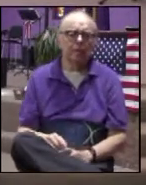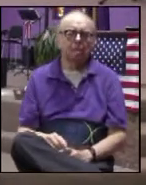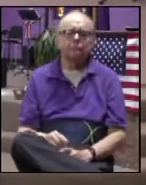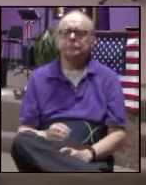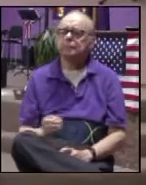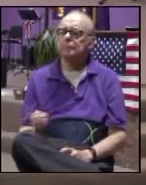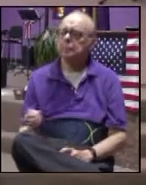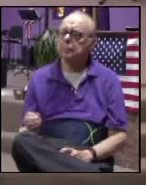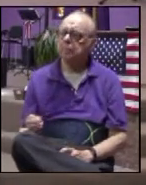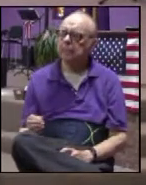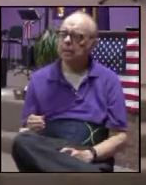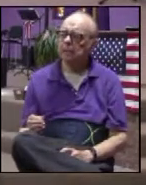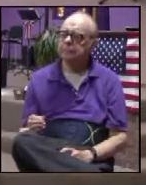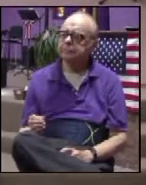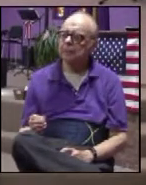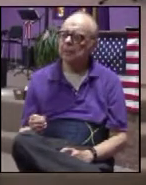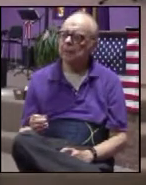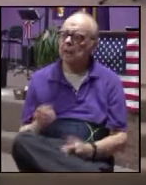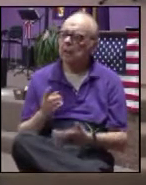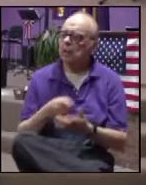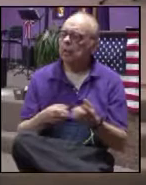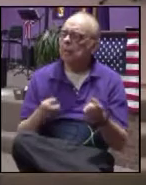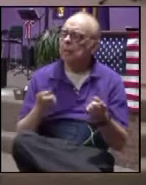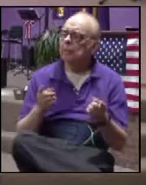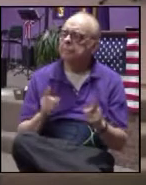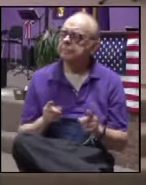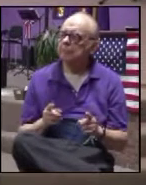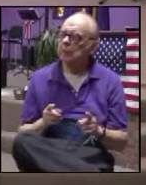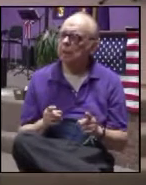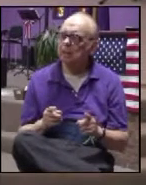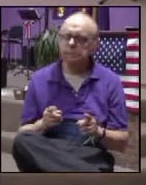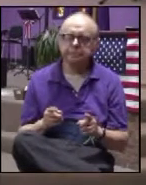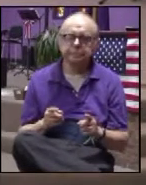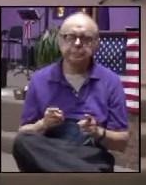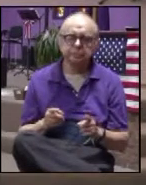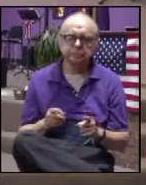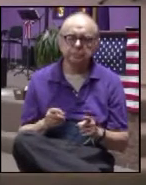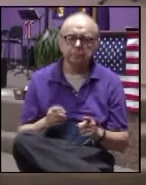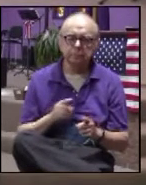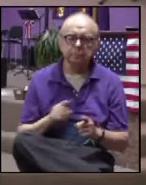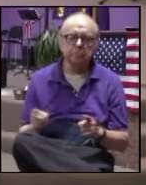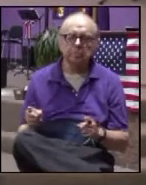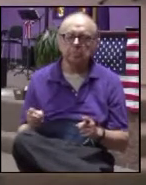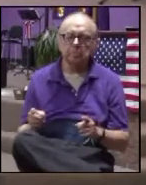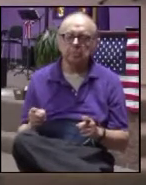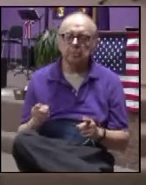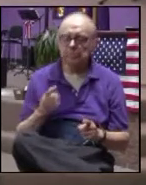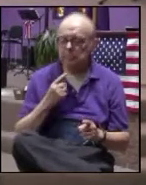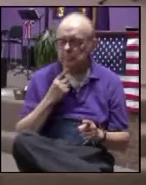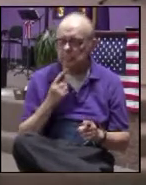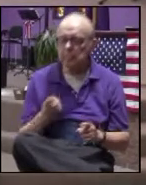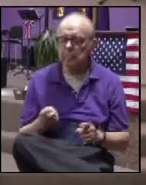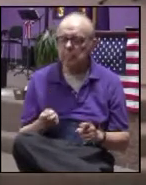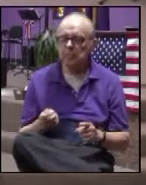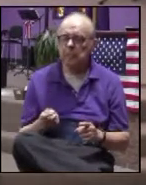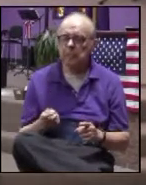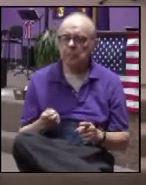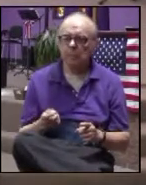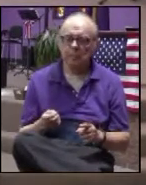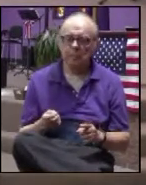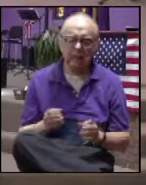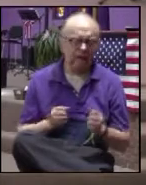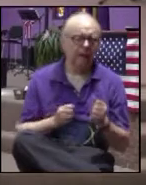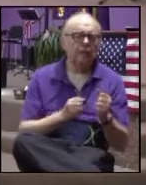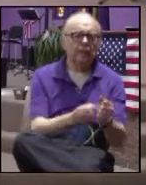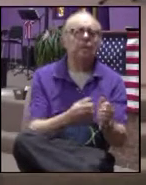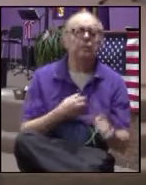And so what would happen is they would just say, you know, this, just follow